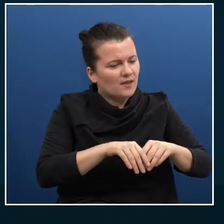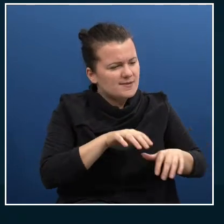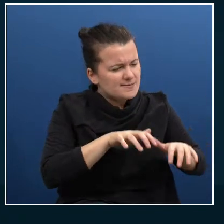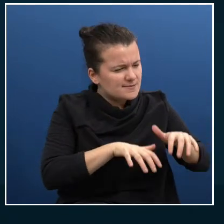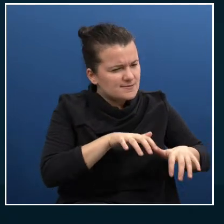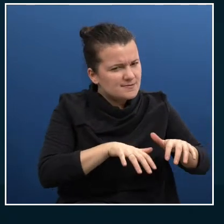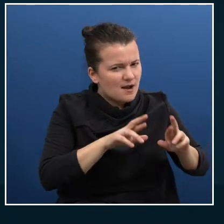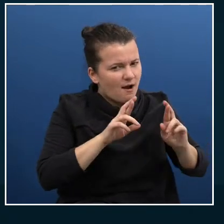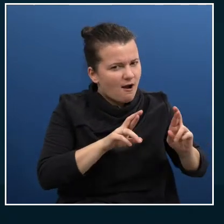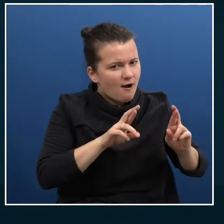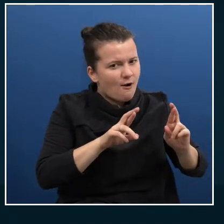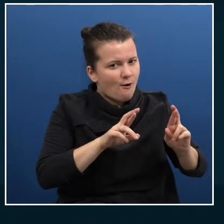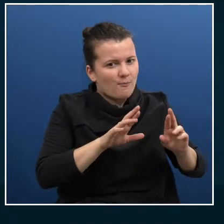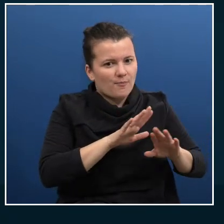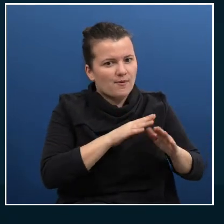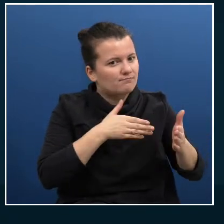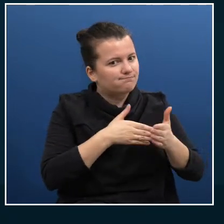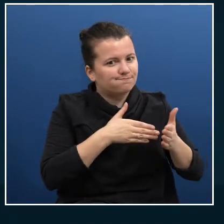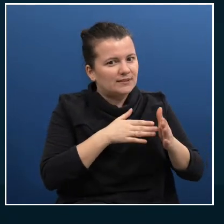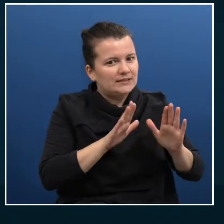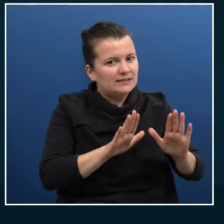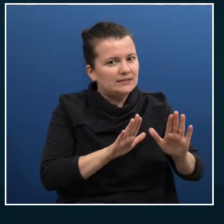too much problems.